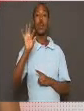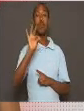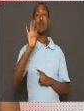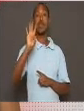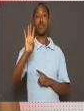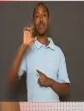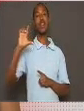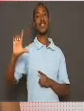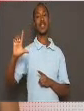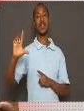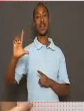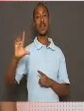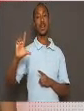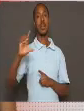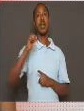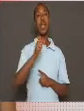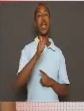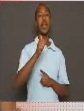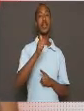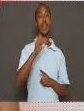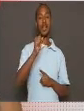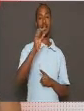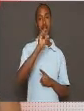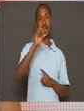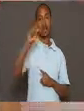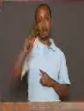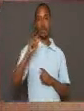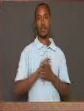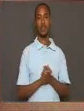22.4 liters at STP.